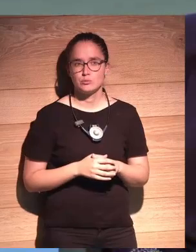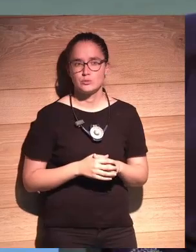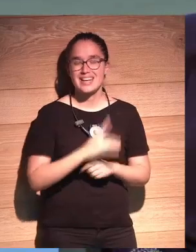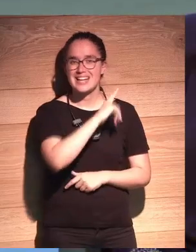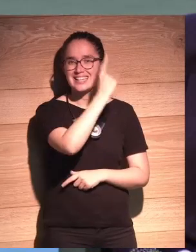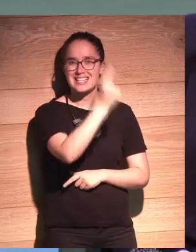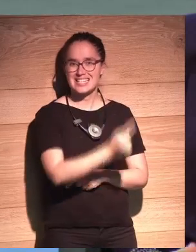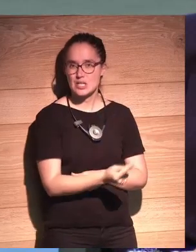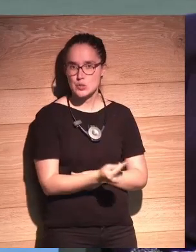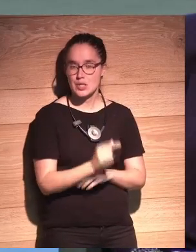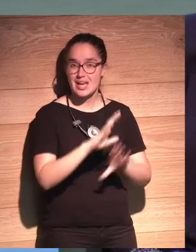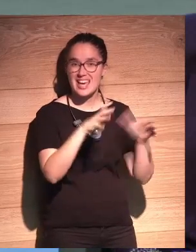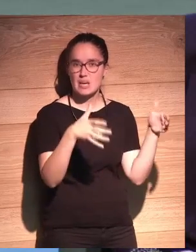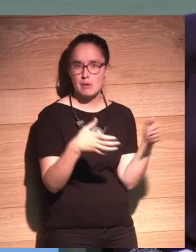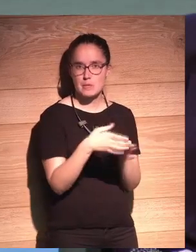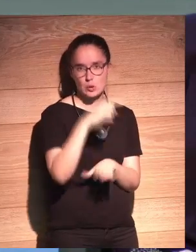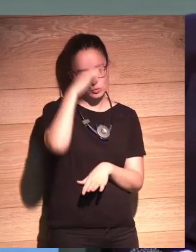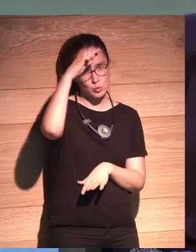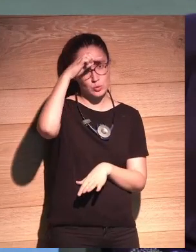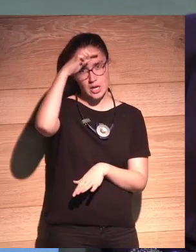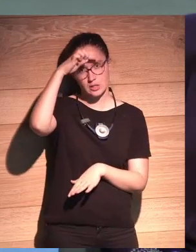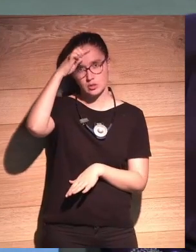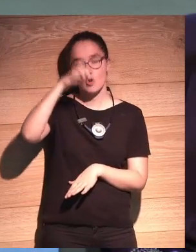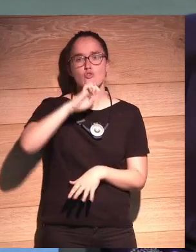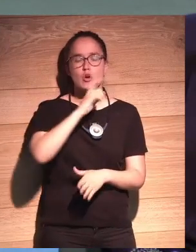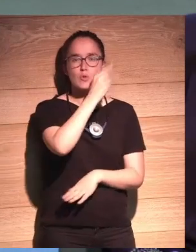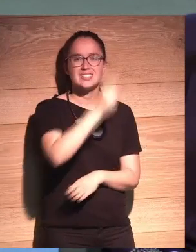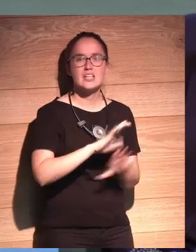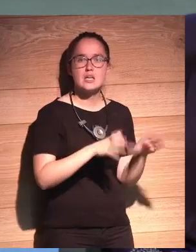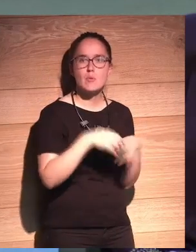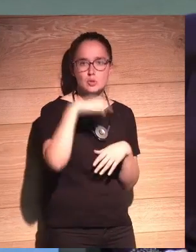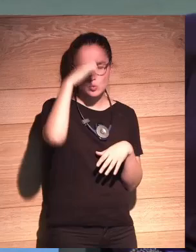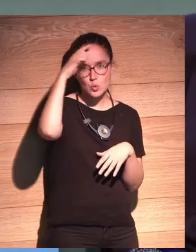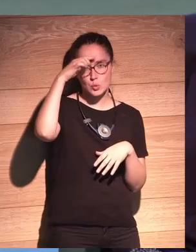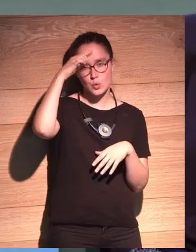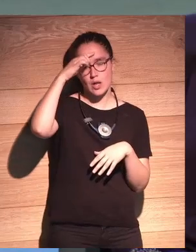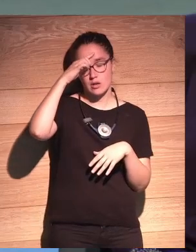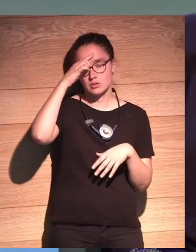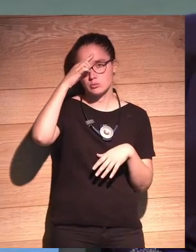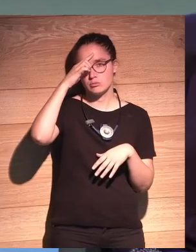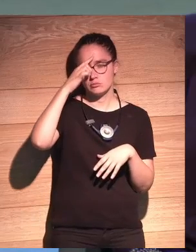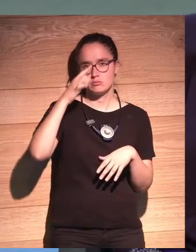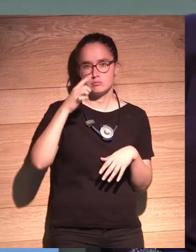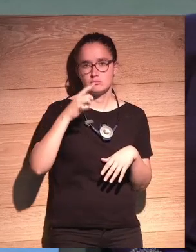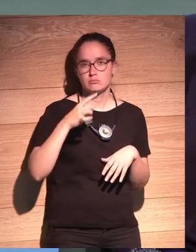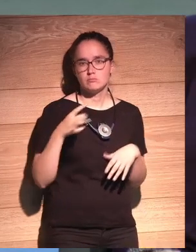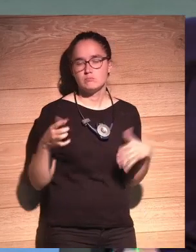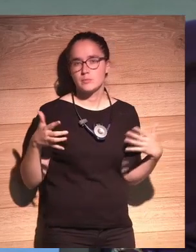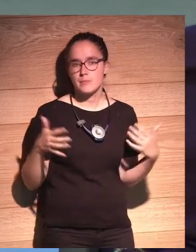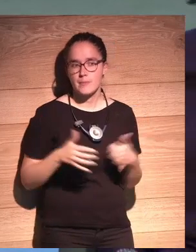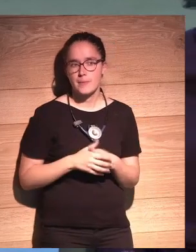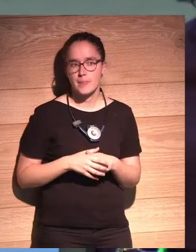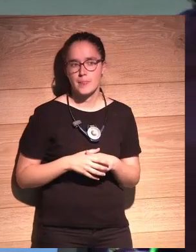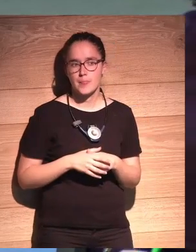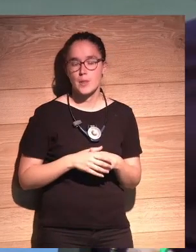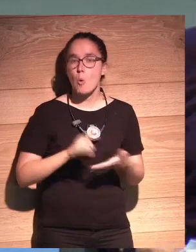doing. First of all, the design of cultural equipments.